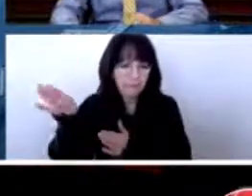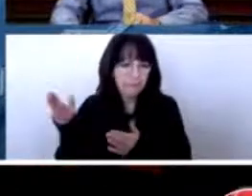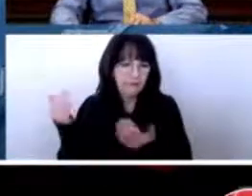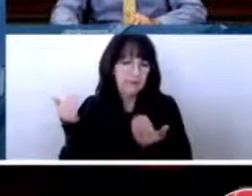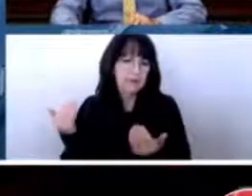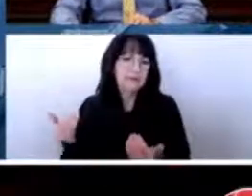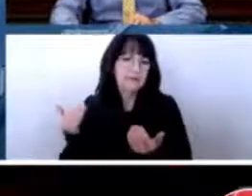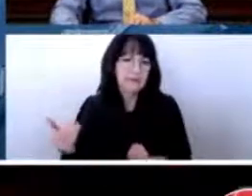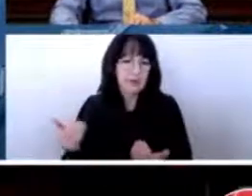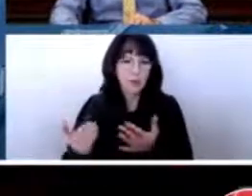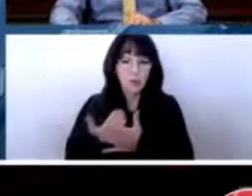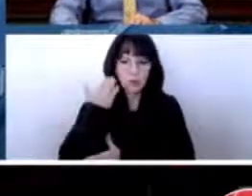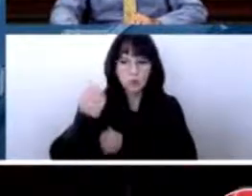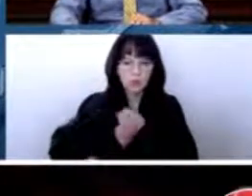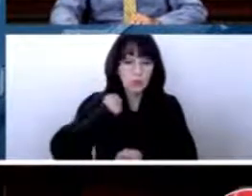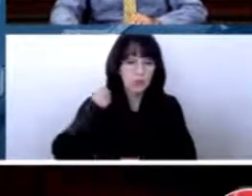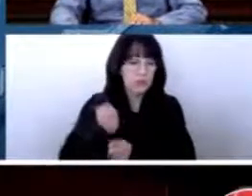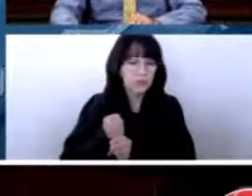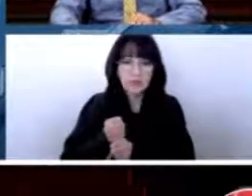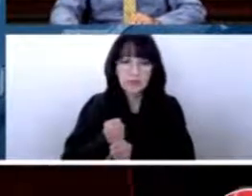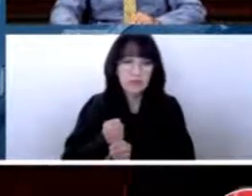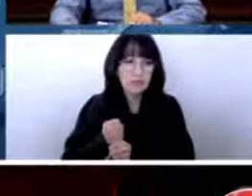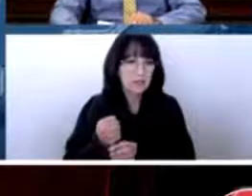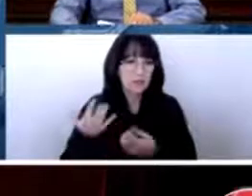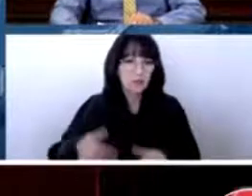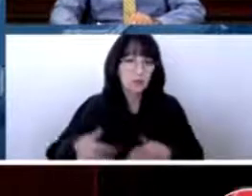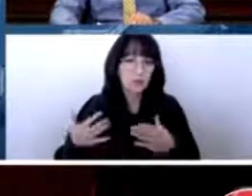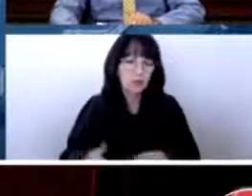Year's with the new high of 602